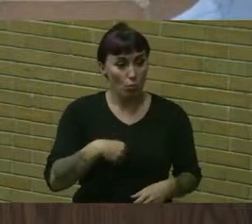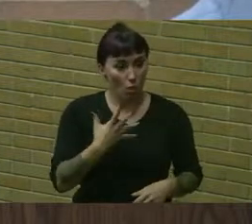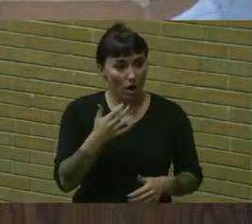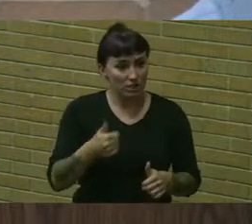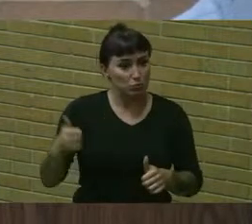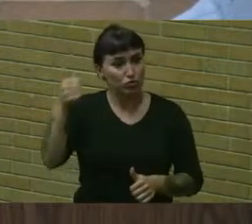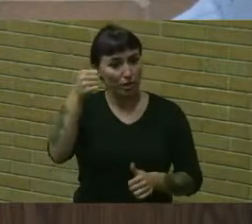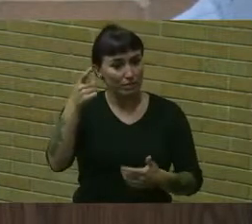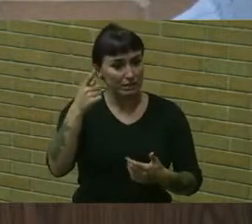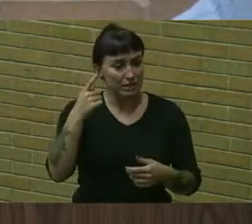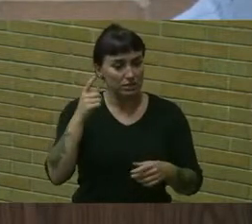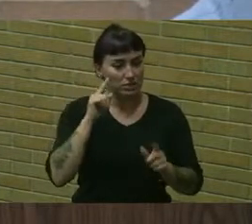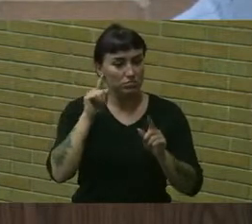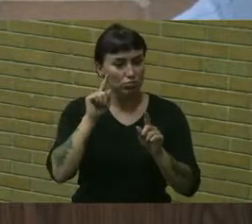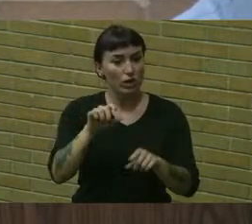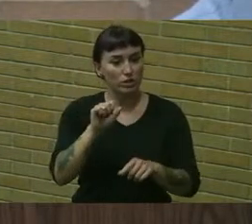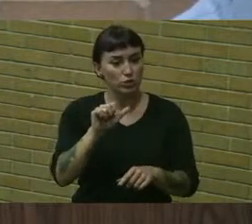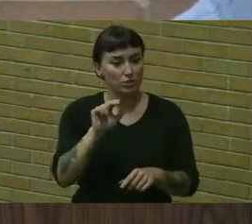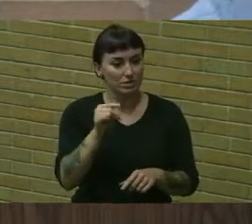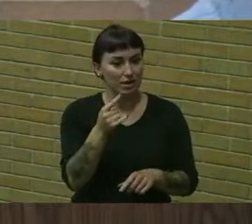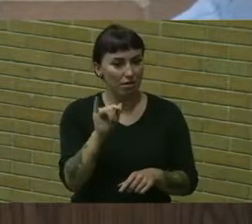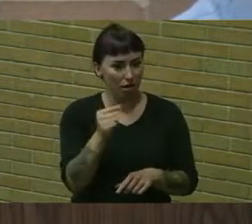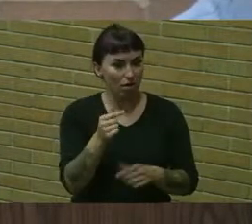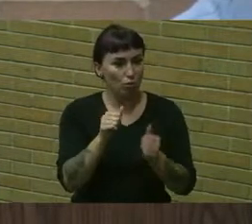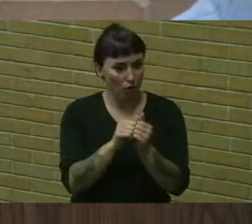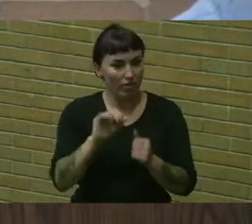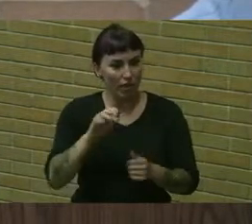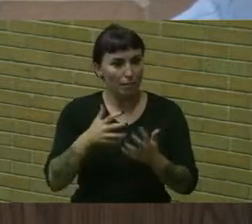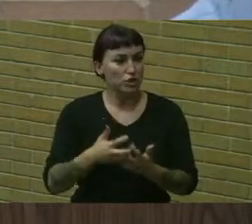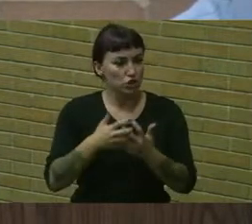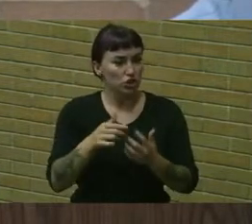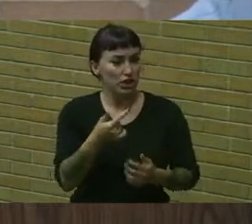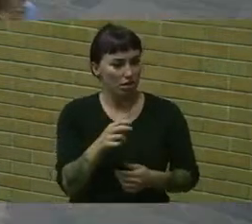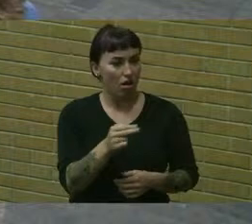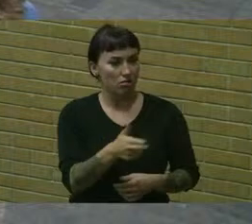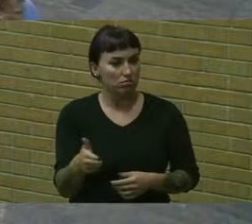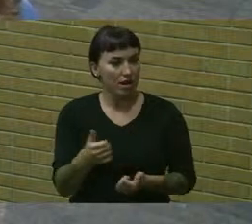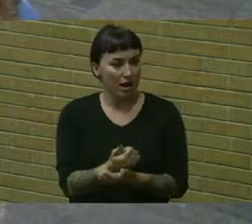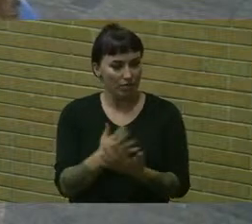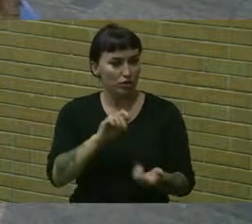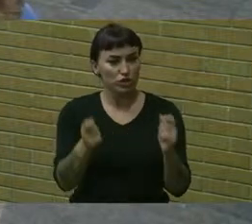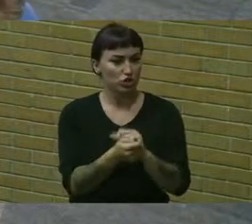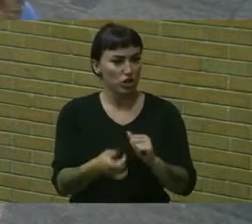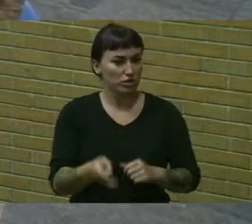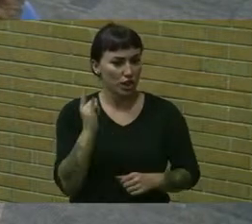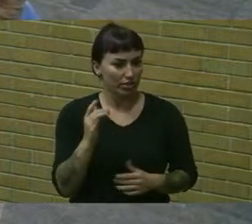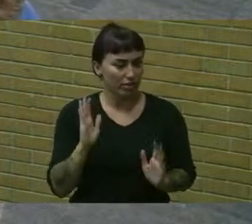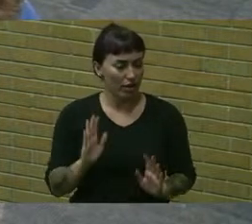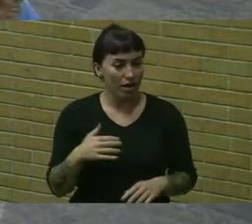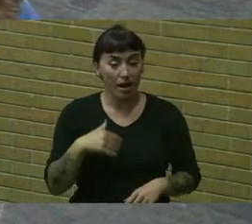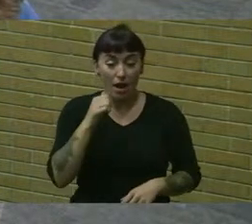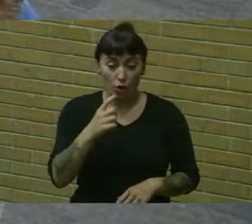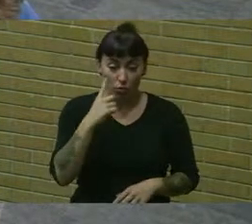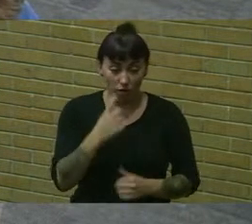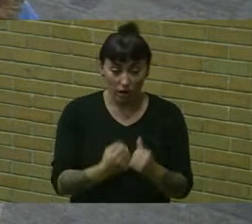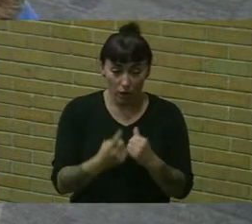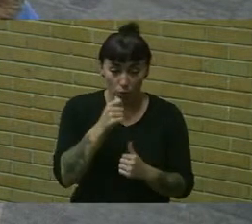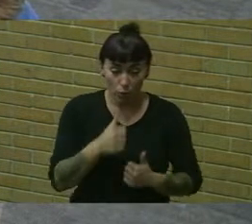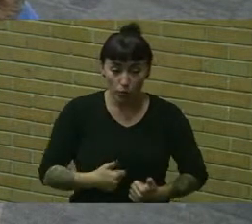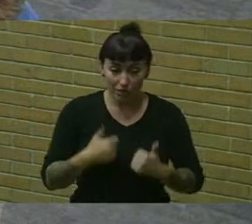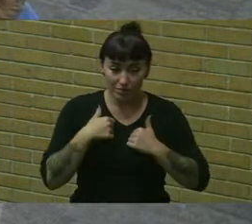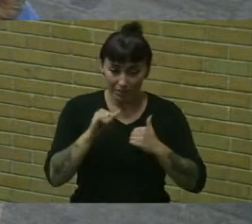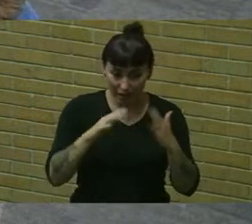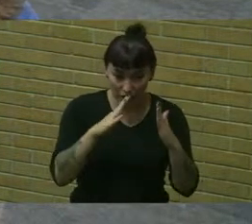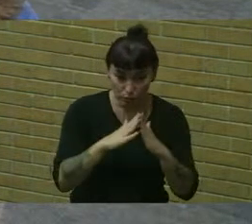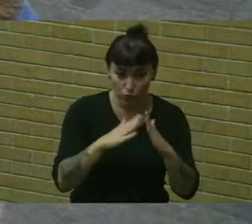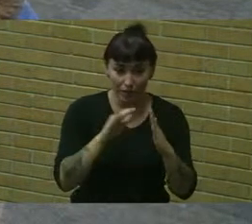walked to a synagogue with a machine gun, and everything changed like that. And I don't think anyone who lives in that community at that time